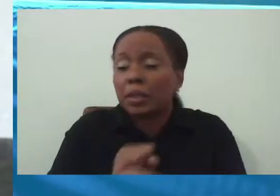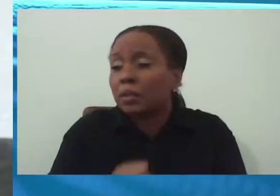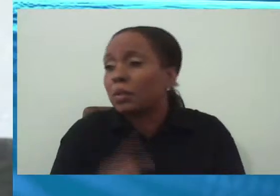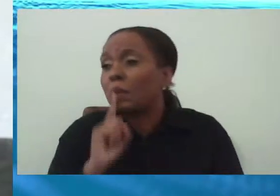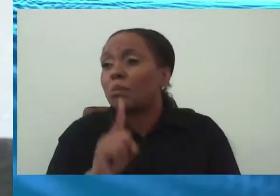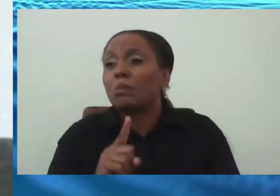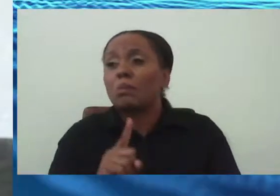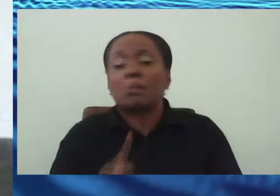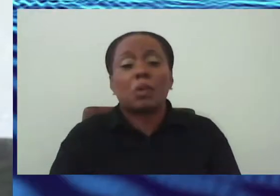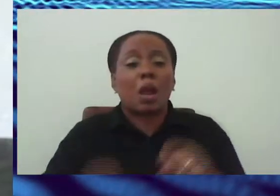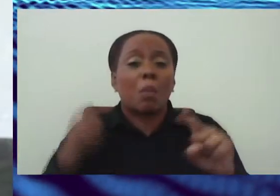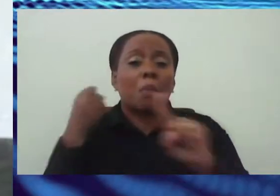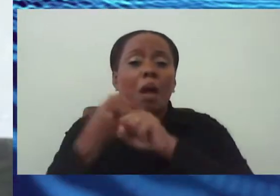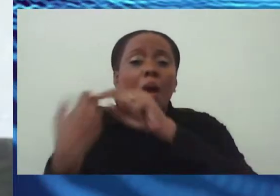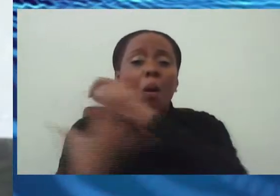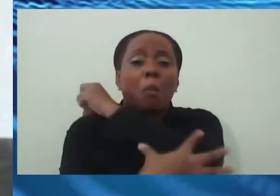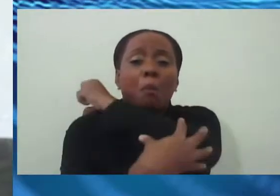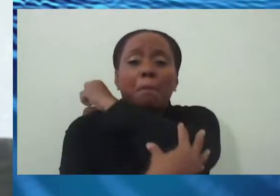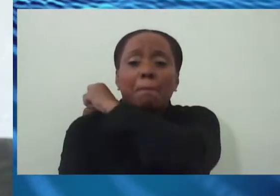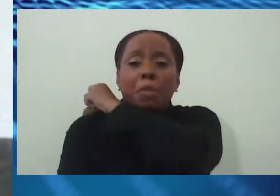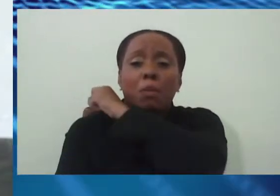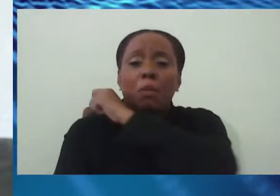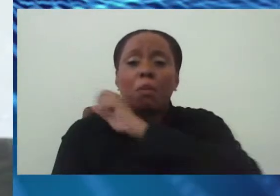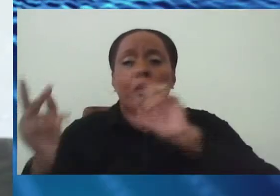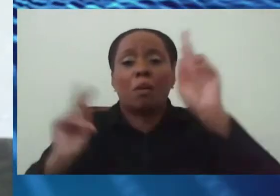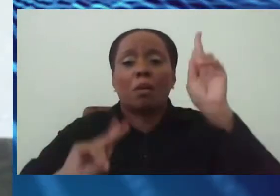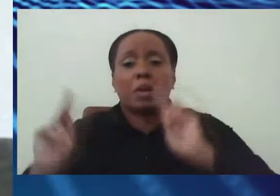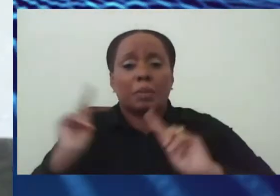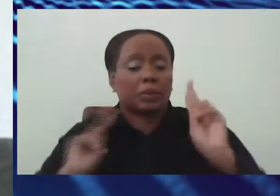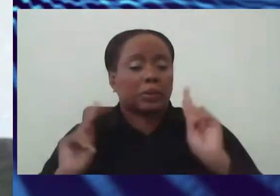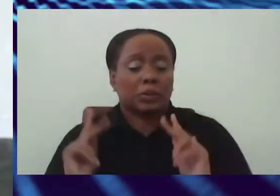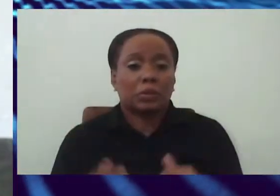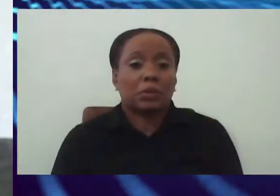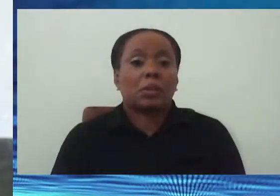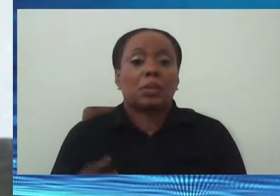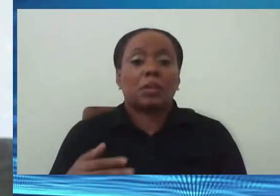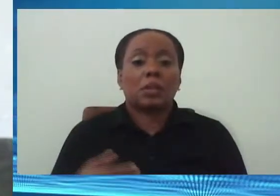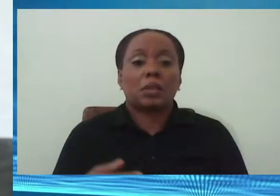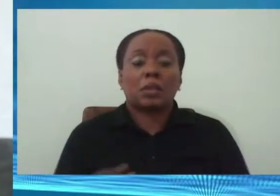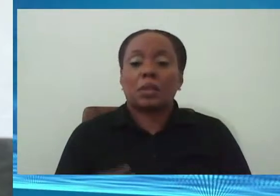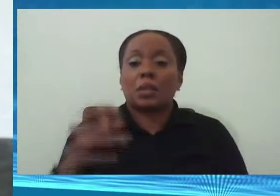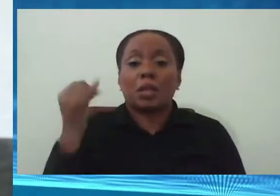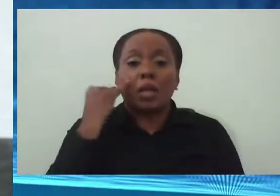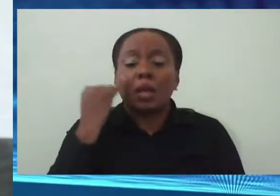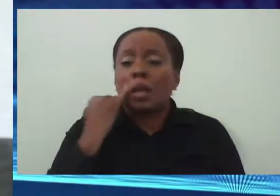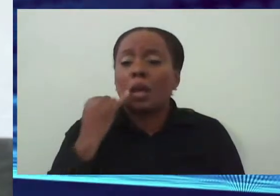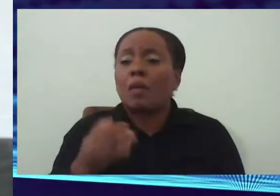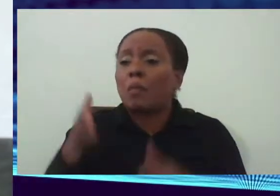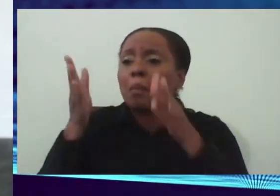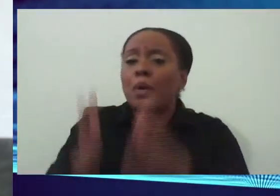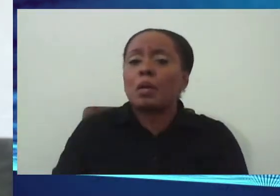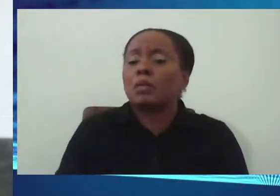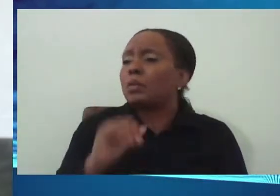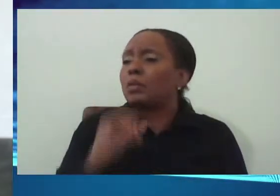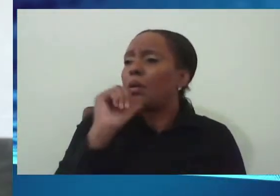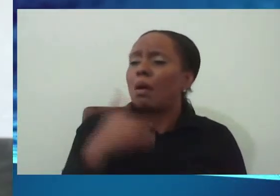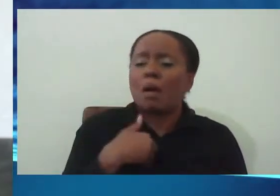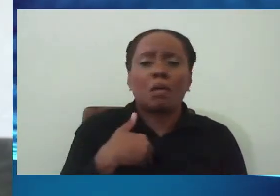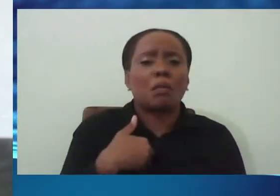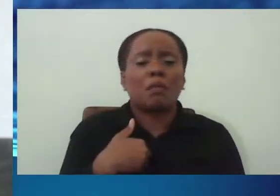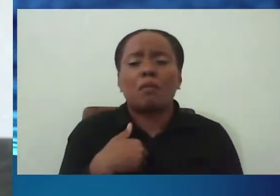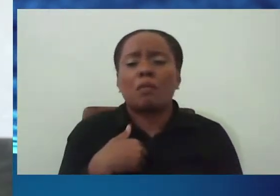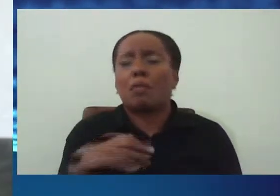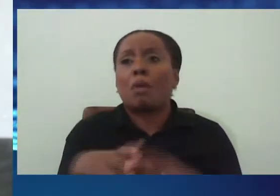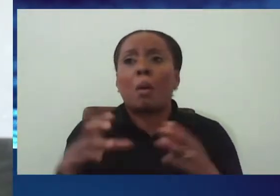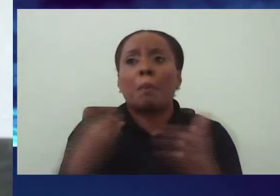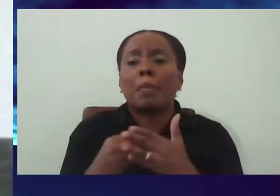poor people more than anything else. So for the person who doesn't have the wherewithal, what's the advice there?